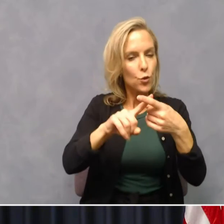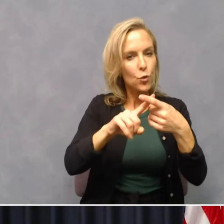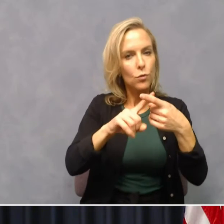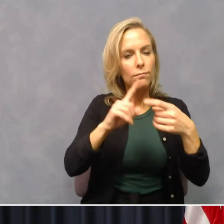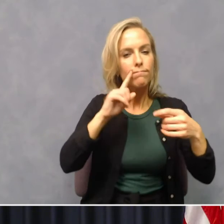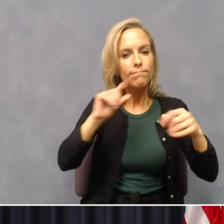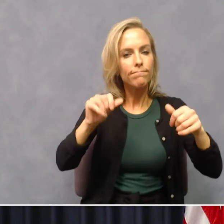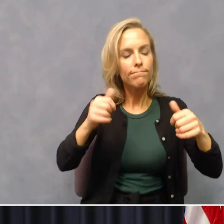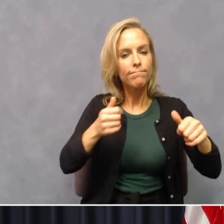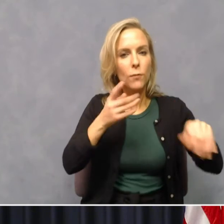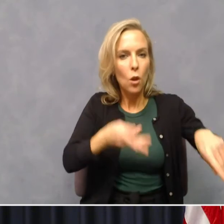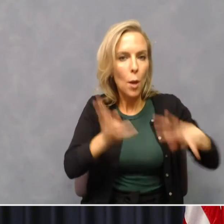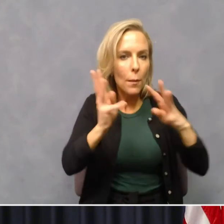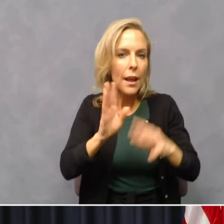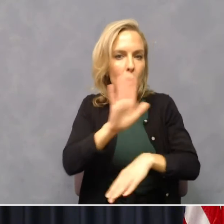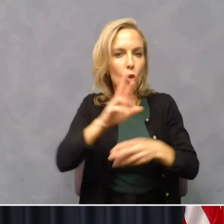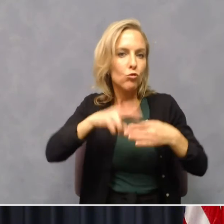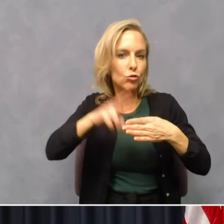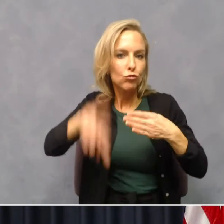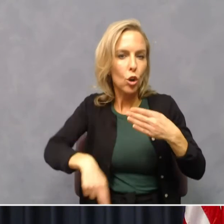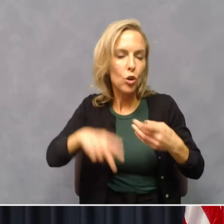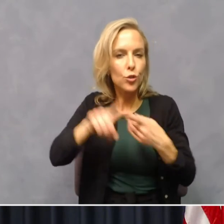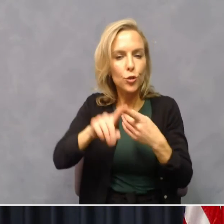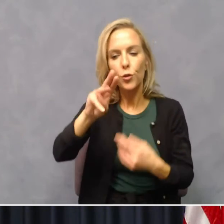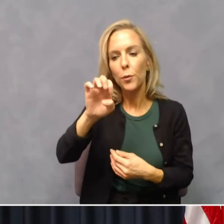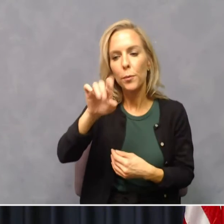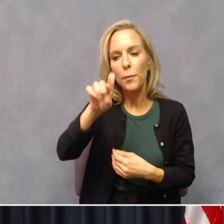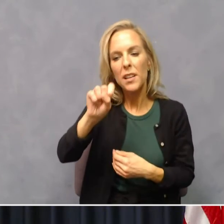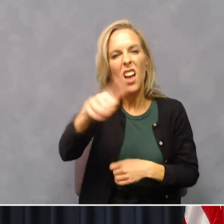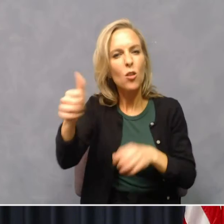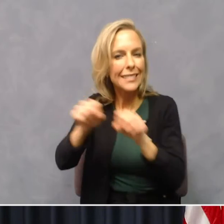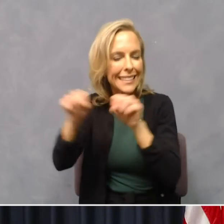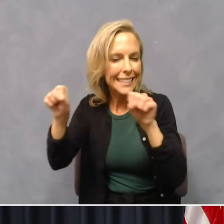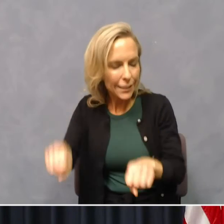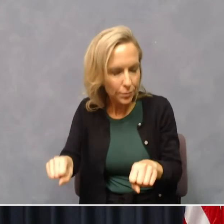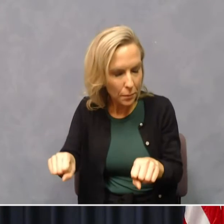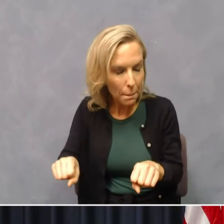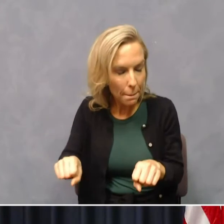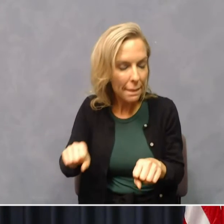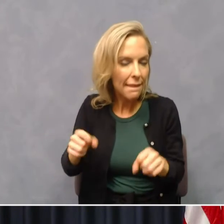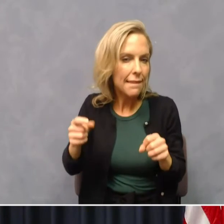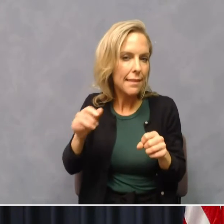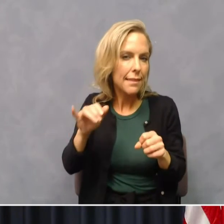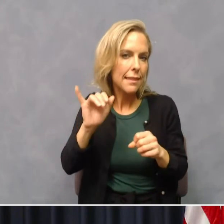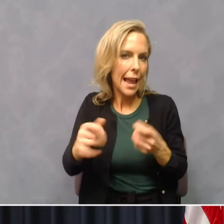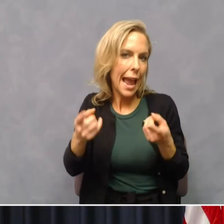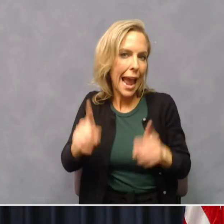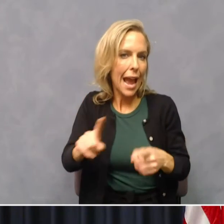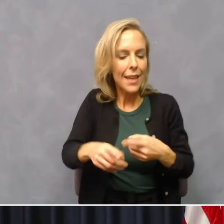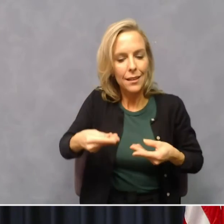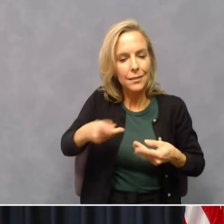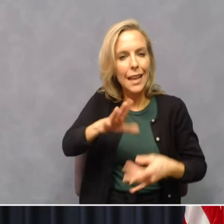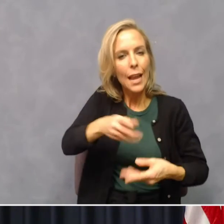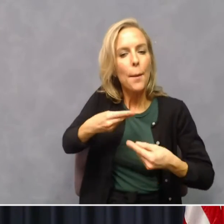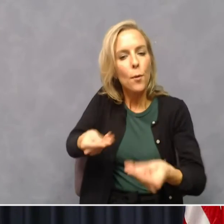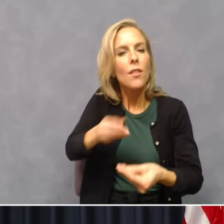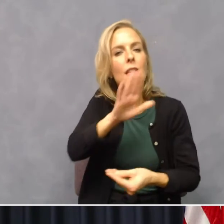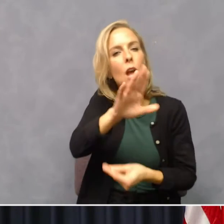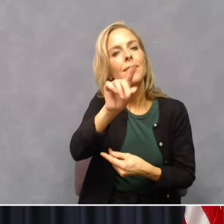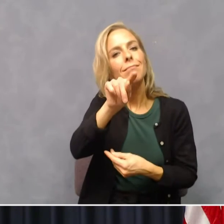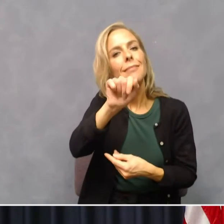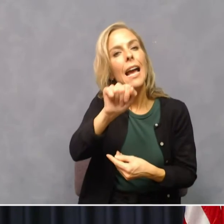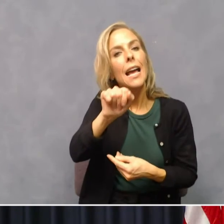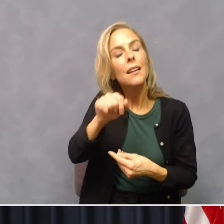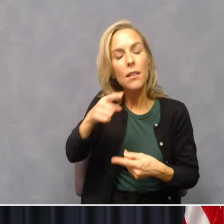their results to the NEDs and other systems. That's how they input the data to where we get it